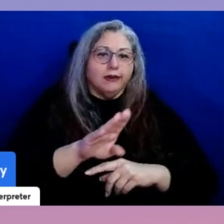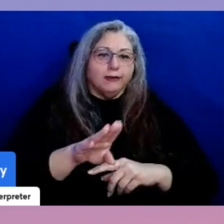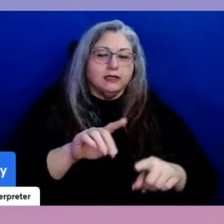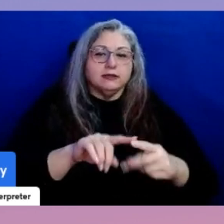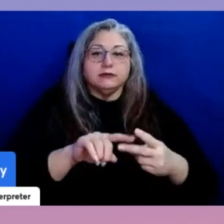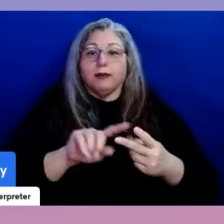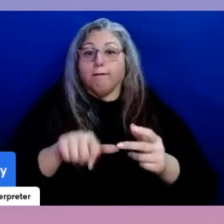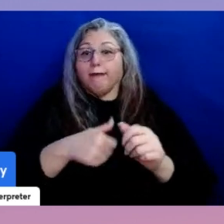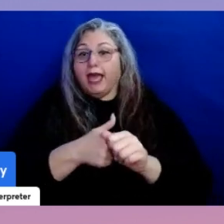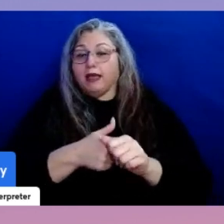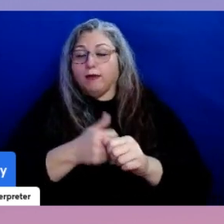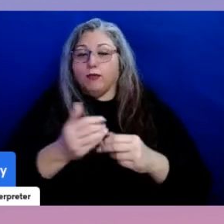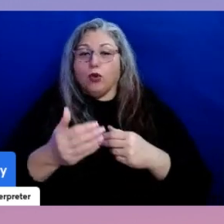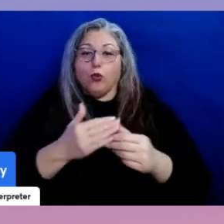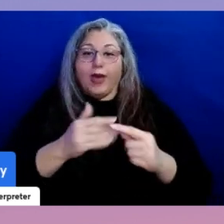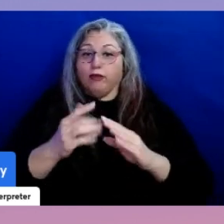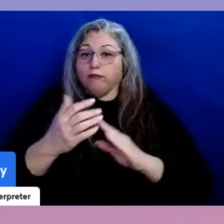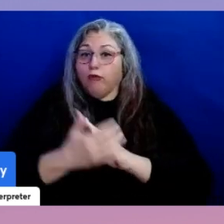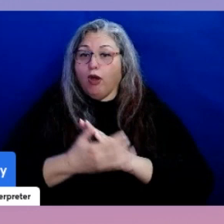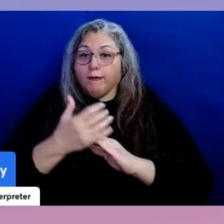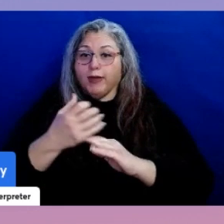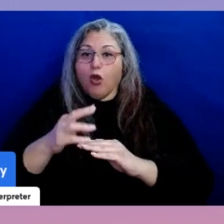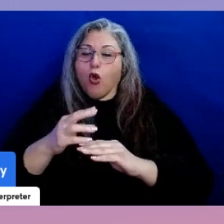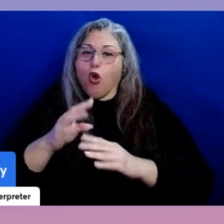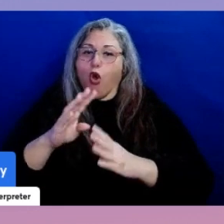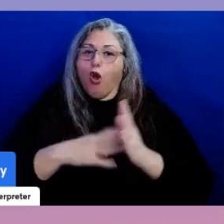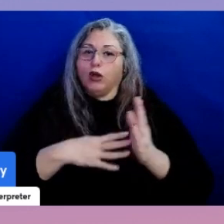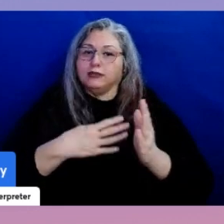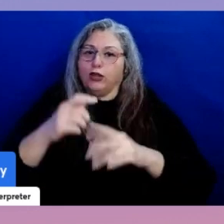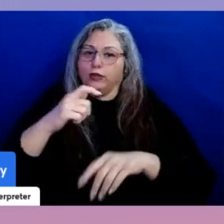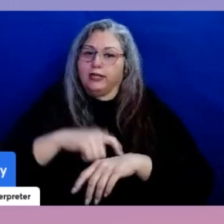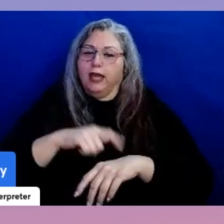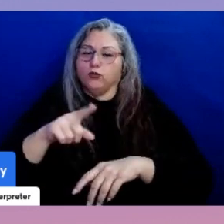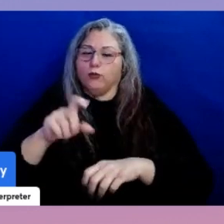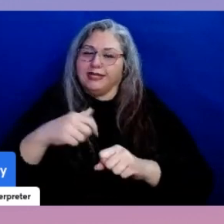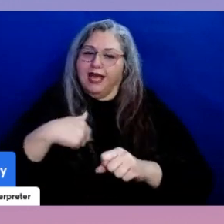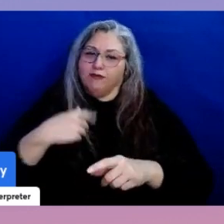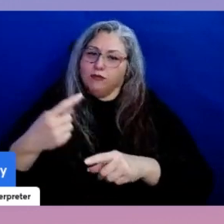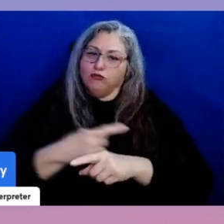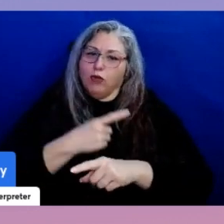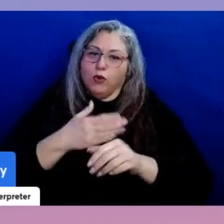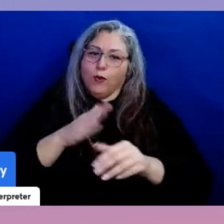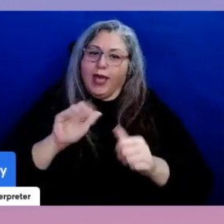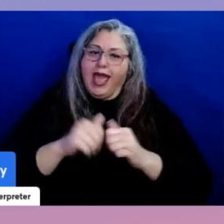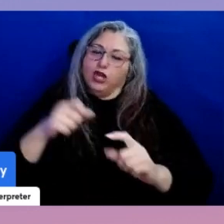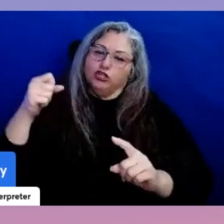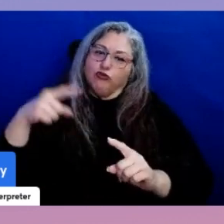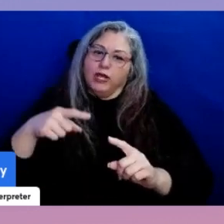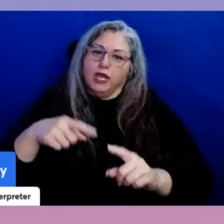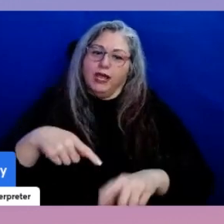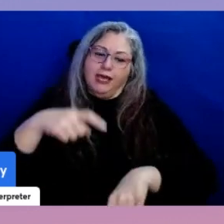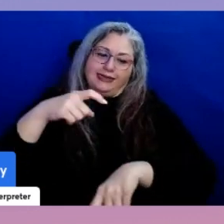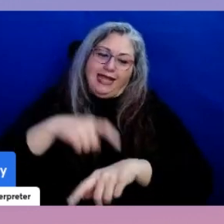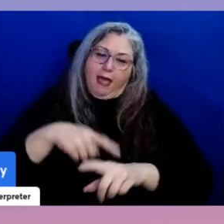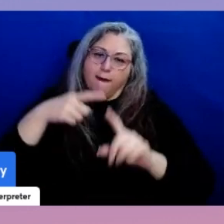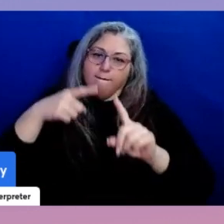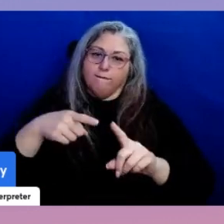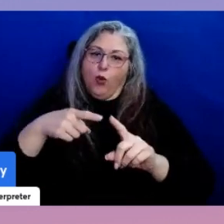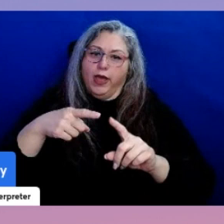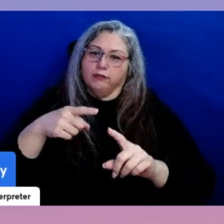whether they are automated or scheduled, you would need a proper mechanism to trigger a point-in-time recovery of your